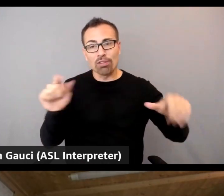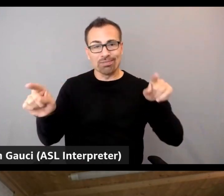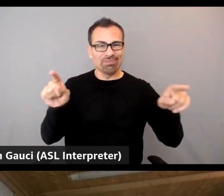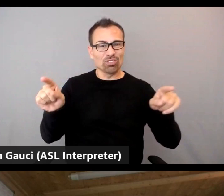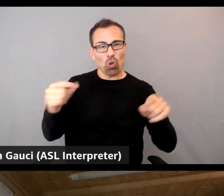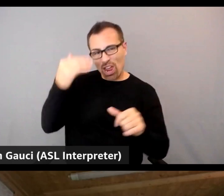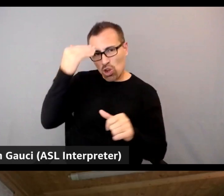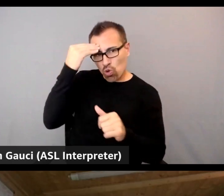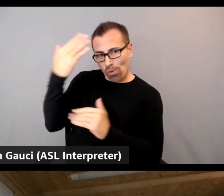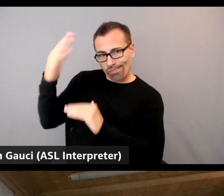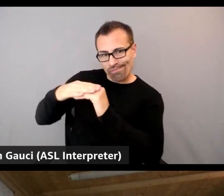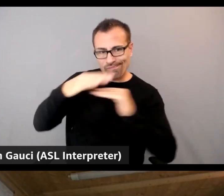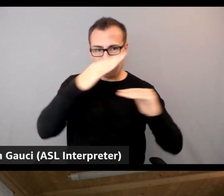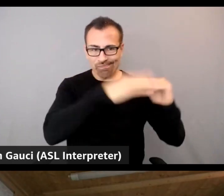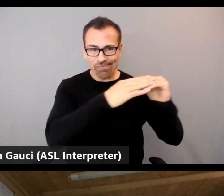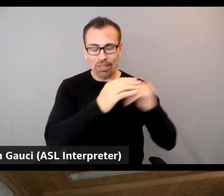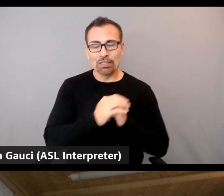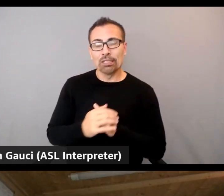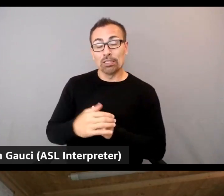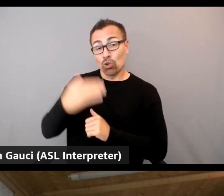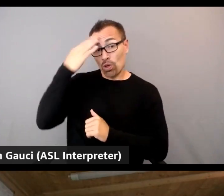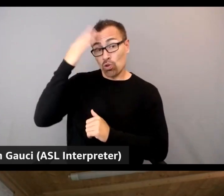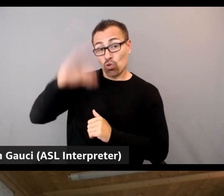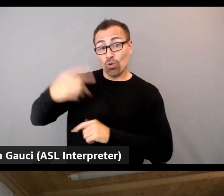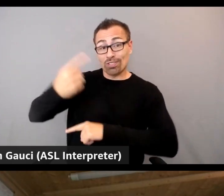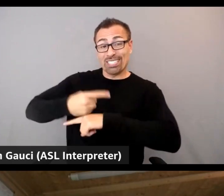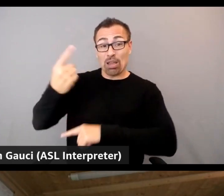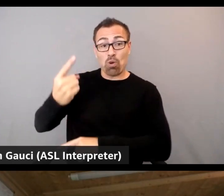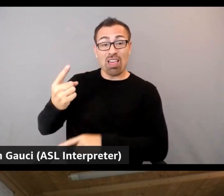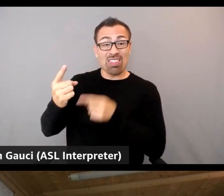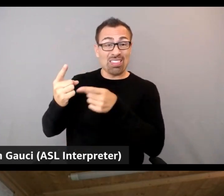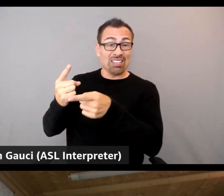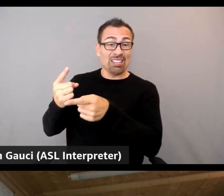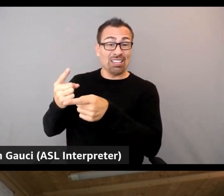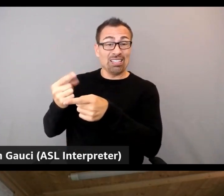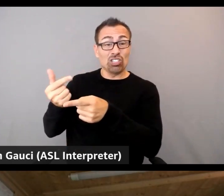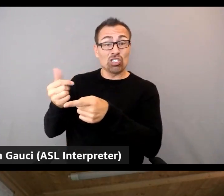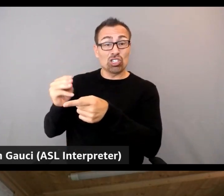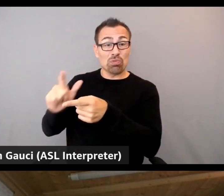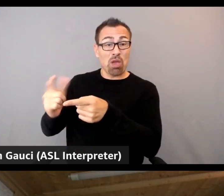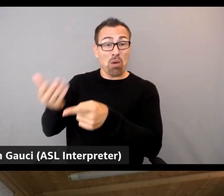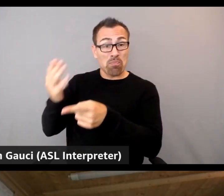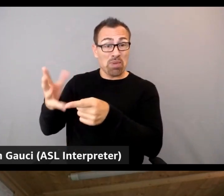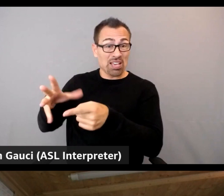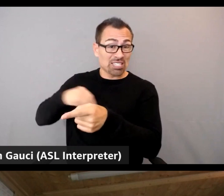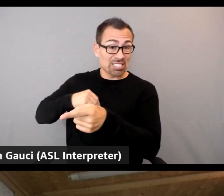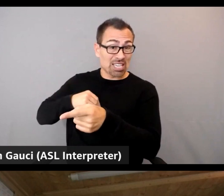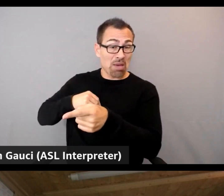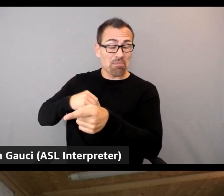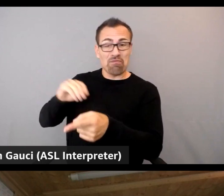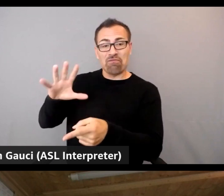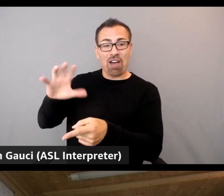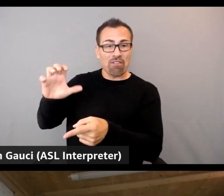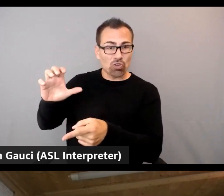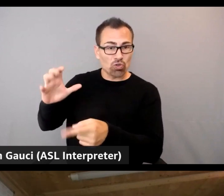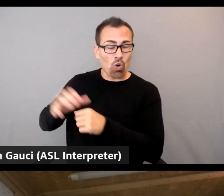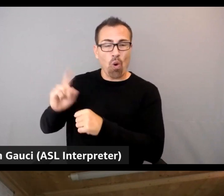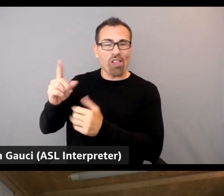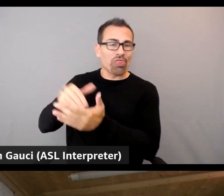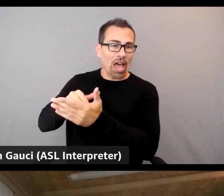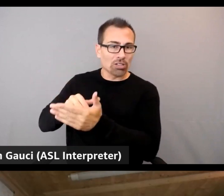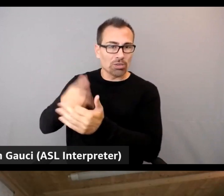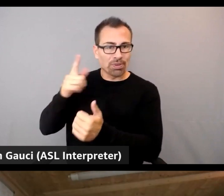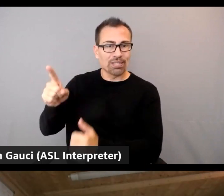day one, right, Yahoo might accept 500. Gmail might accept, because Gmail might say, oh, I'll accept 1,000 because it's an